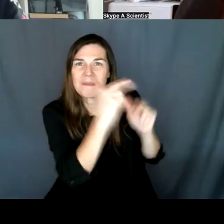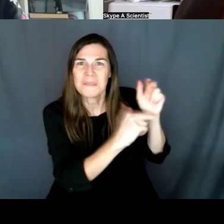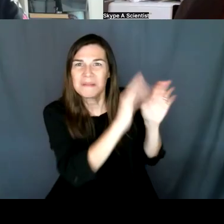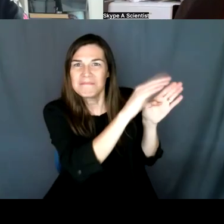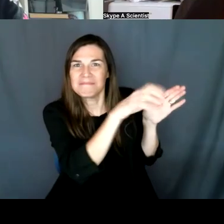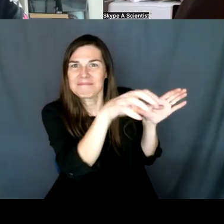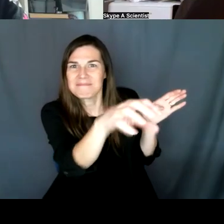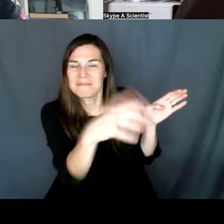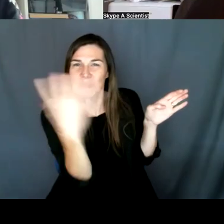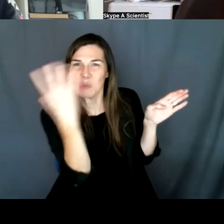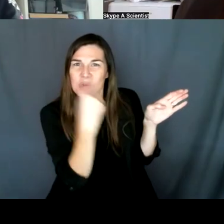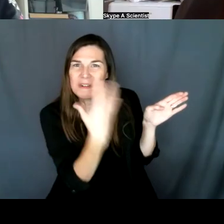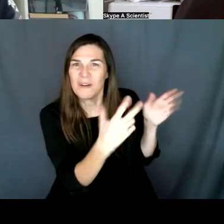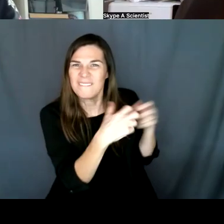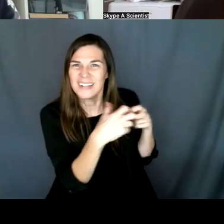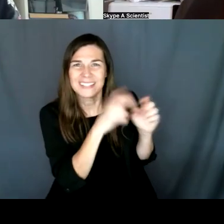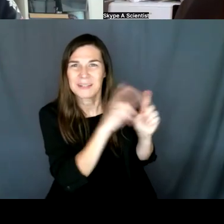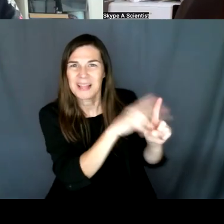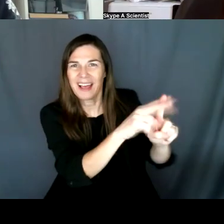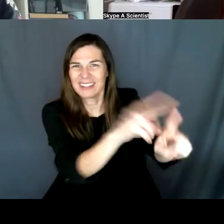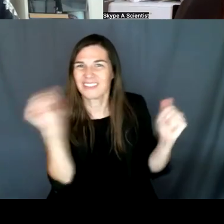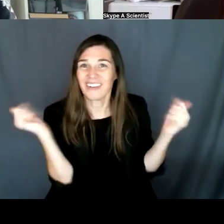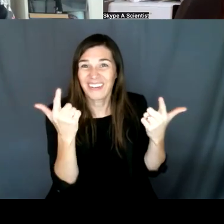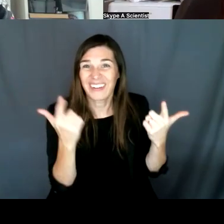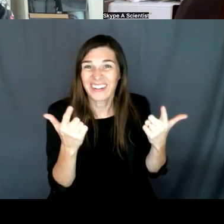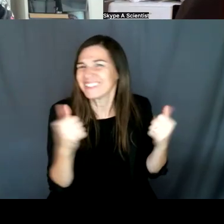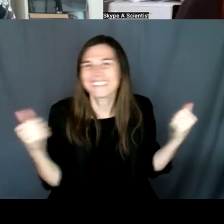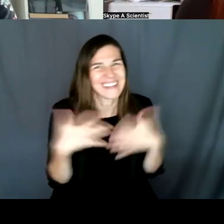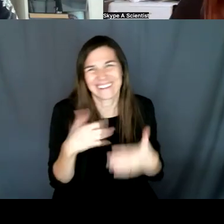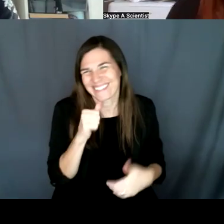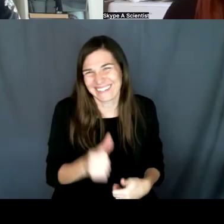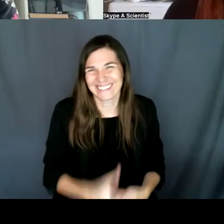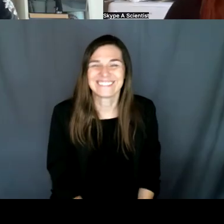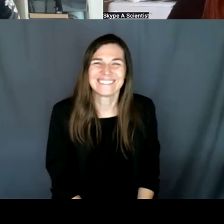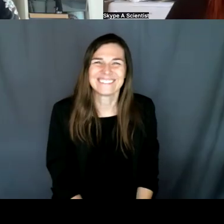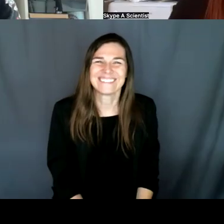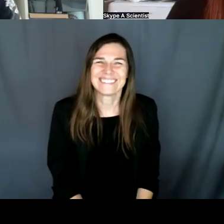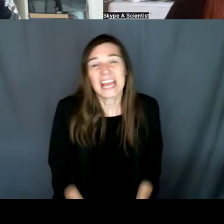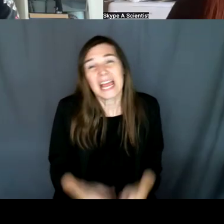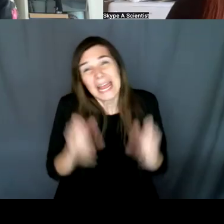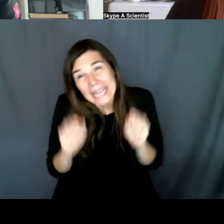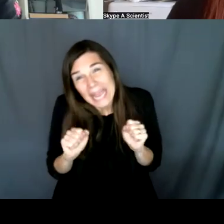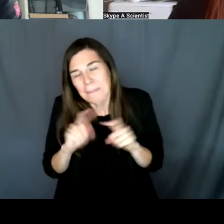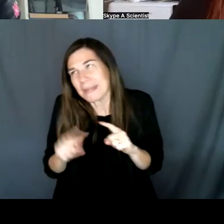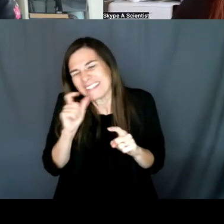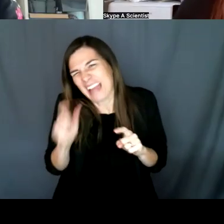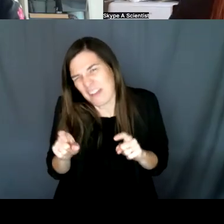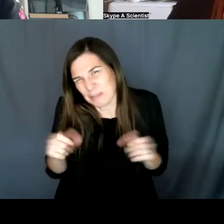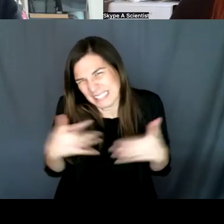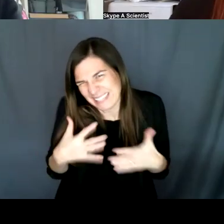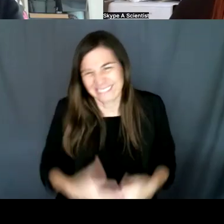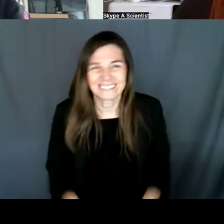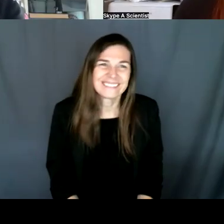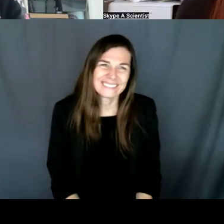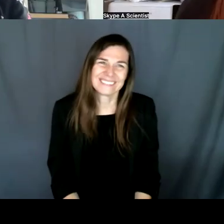So, yeah, I want people to know that physics isn't scary. awesome. It Very, very can be, but it doesn't interesting. have to Yeah. be. Yeah. I